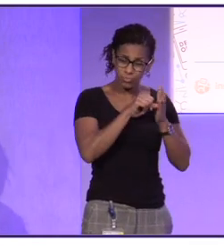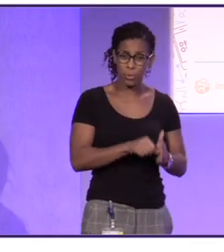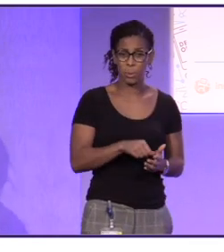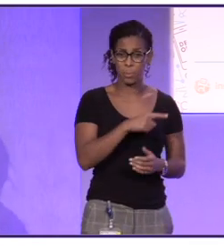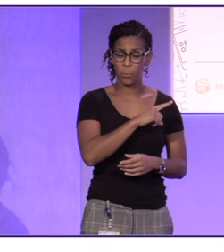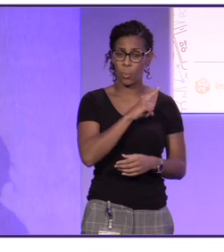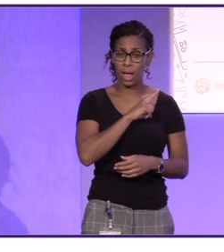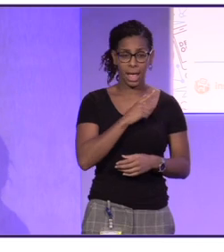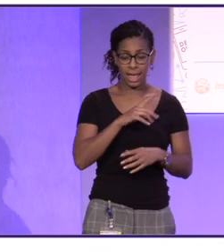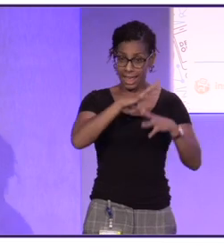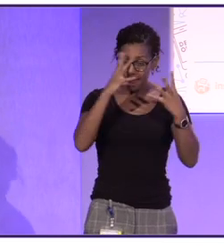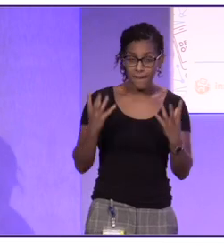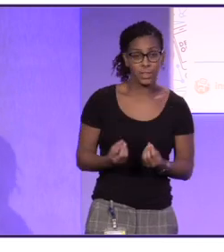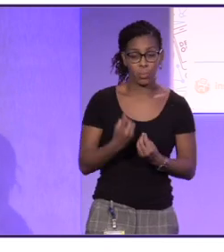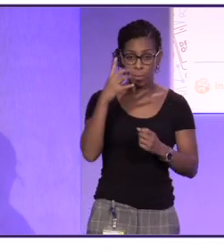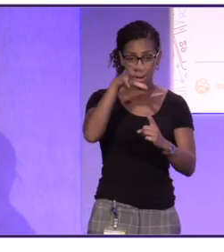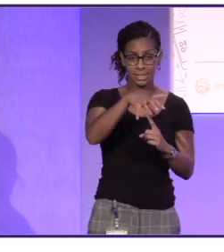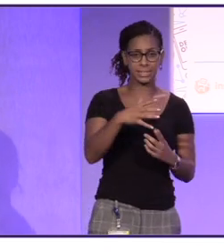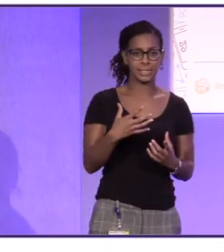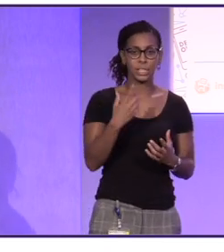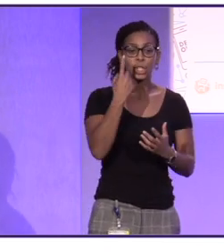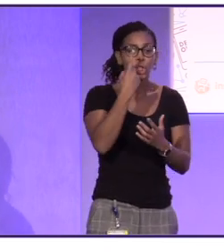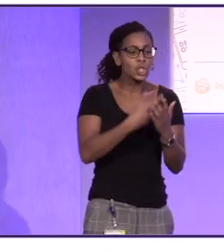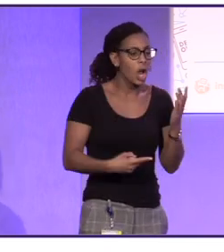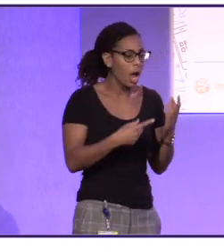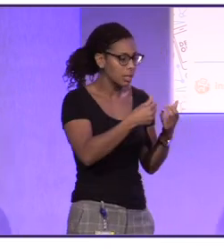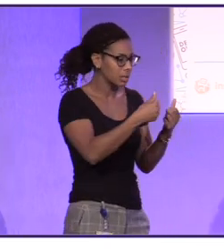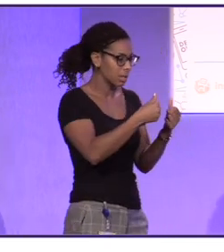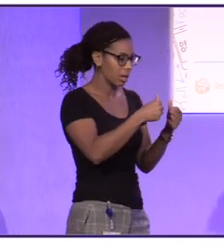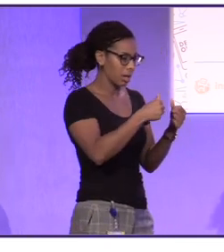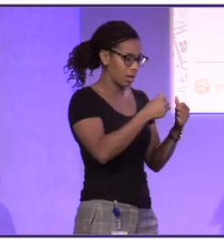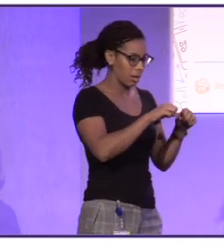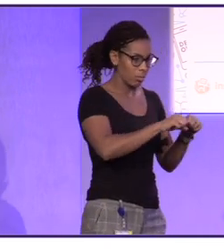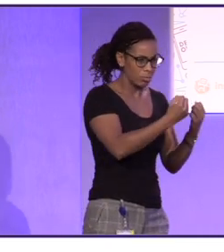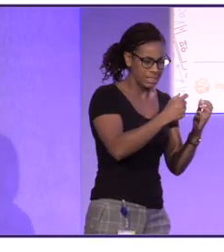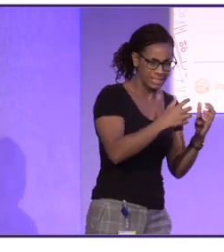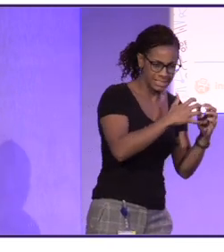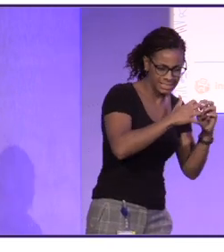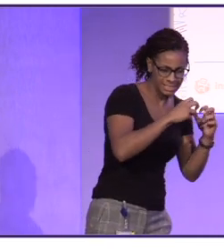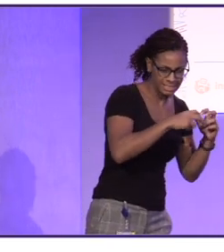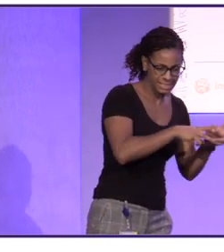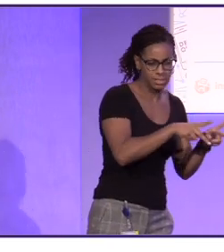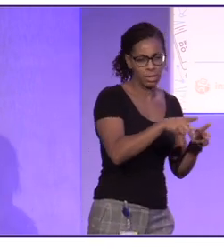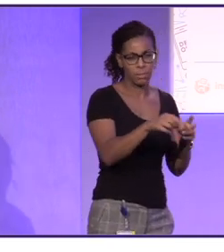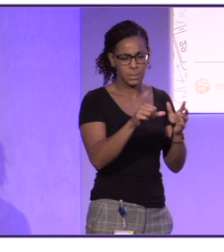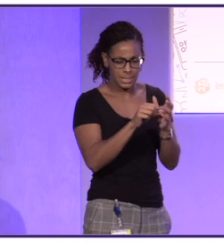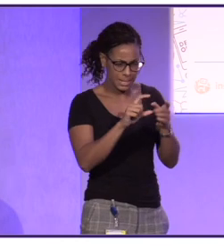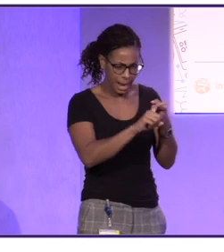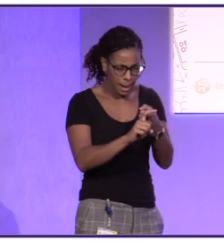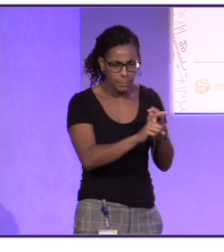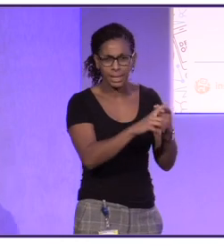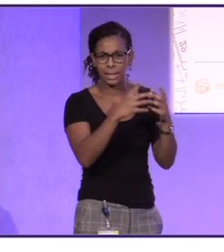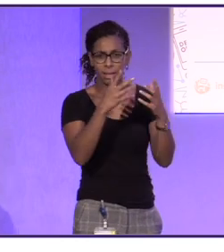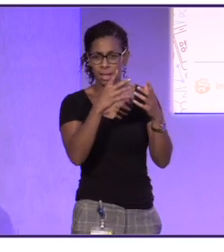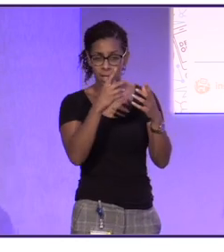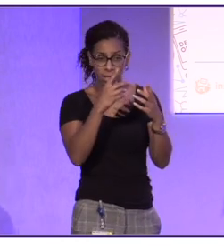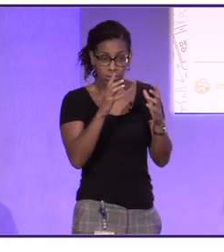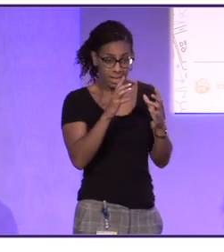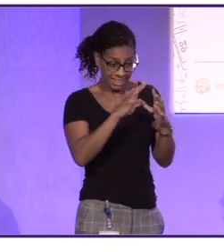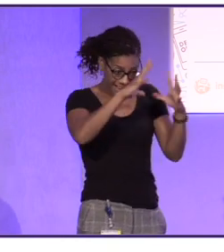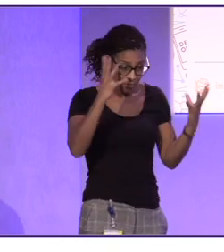We don't have just a brittle system. We don't have just tight coupling. We have all of that and much more. And it's just an overwhelming